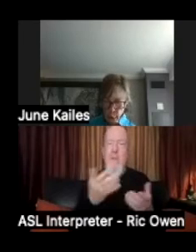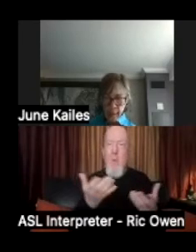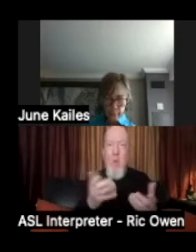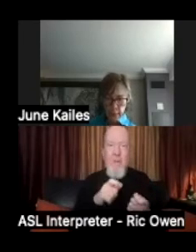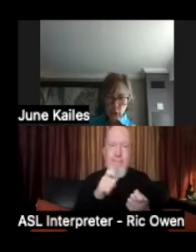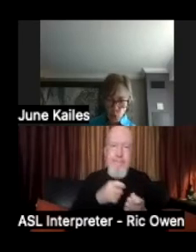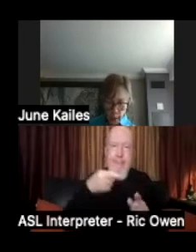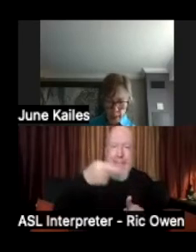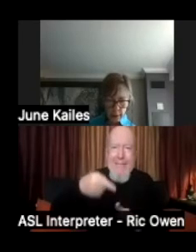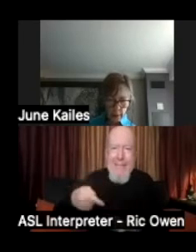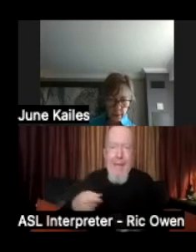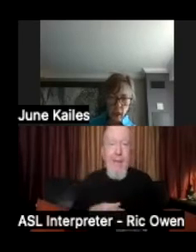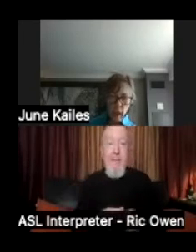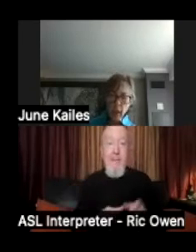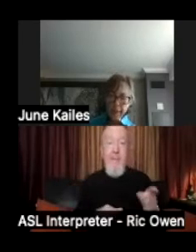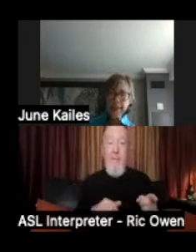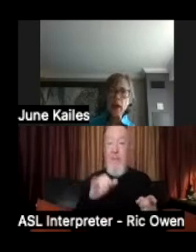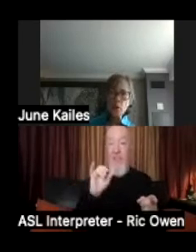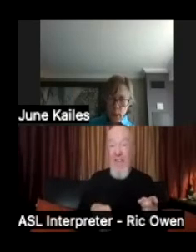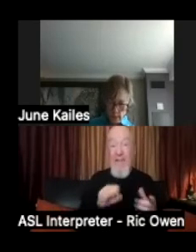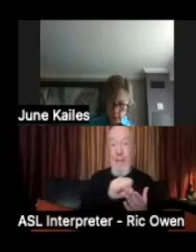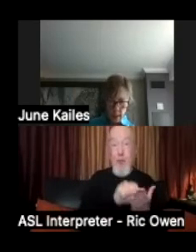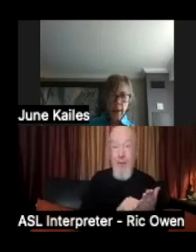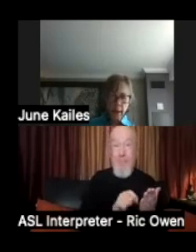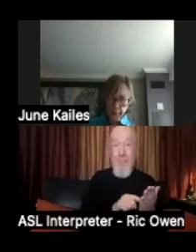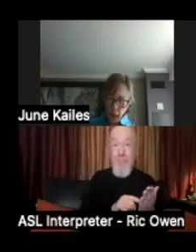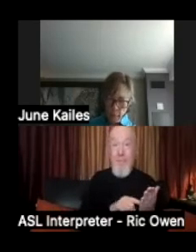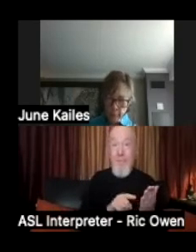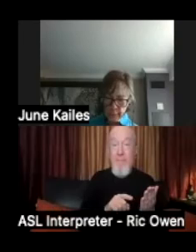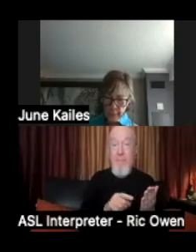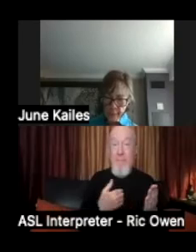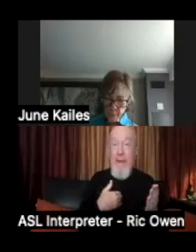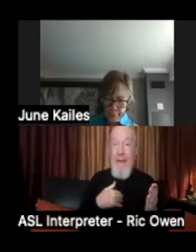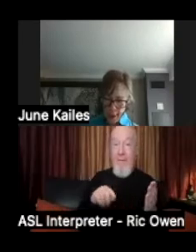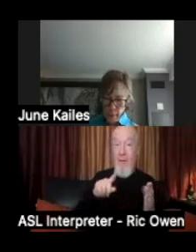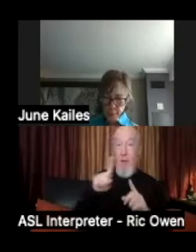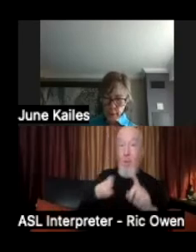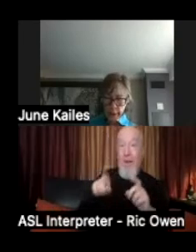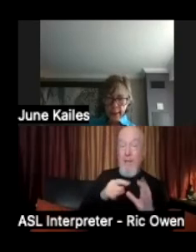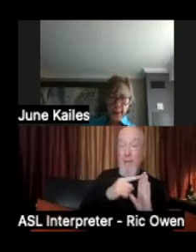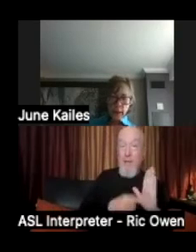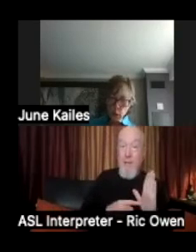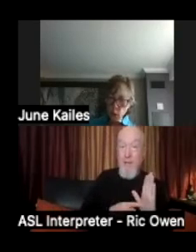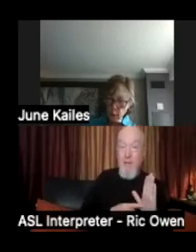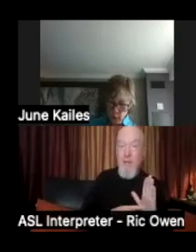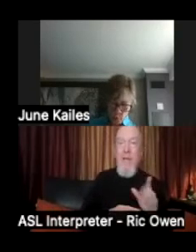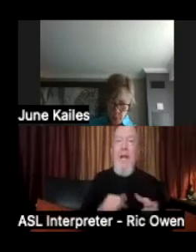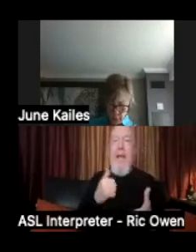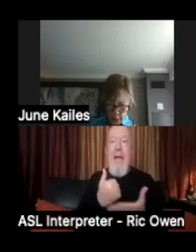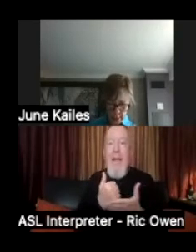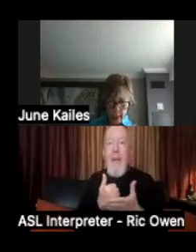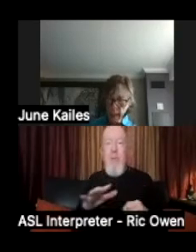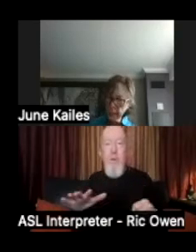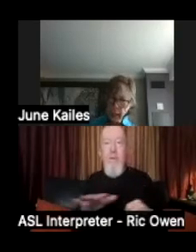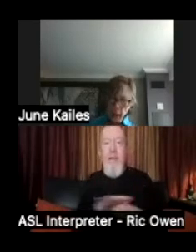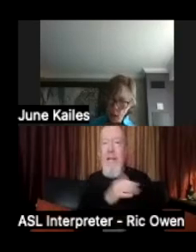these scripts, these questions that are written, compensate for gaps in user